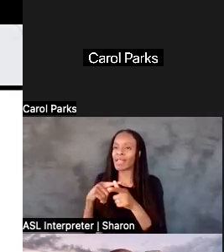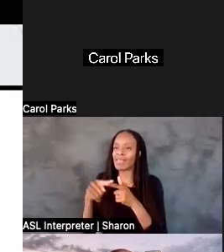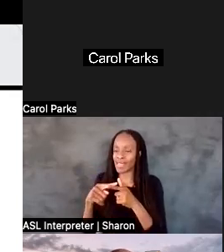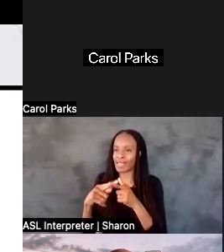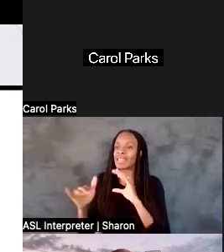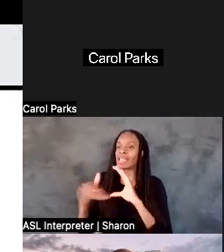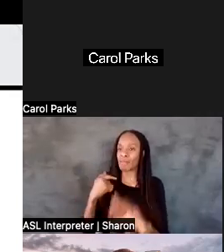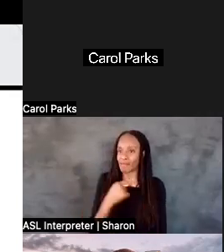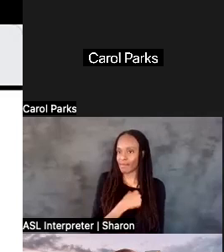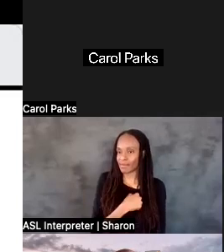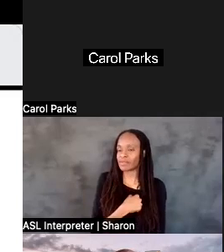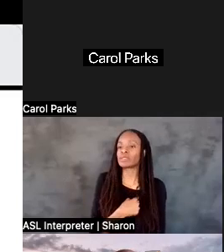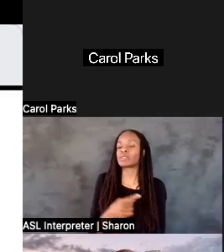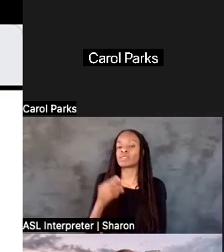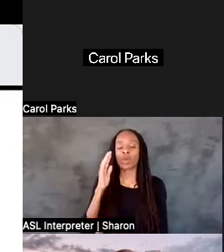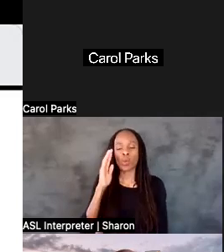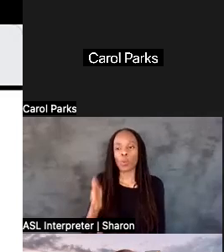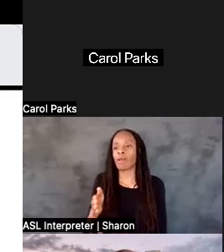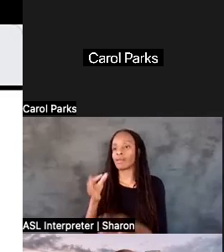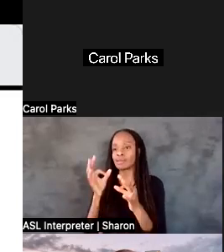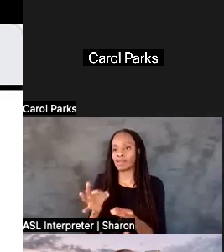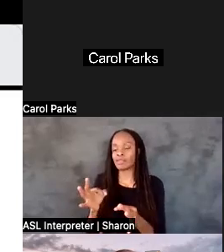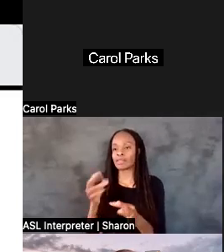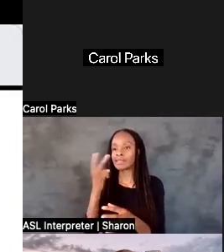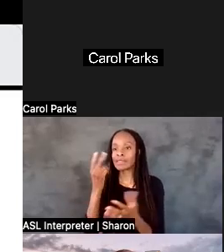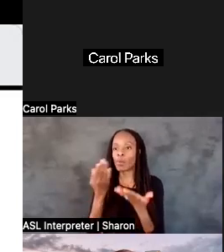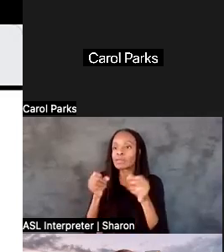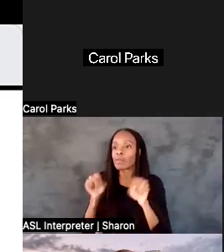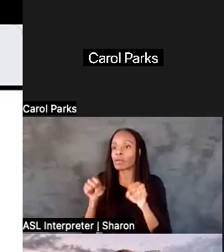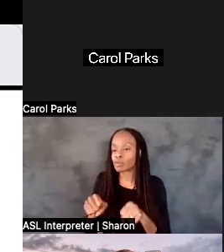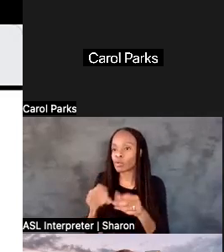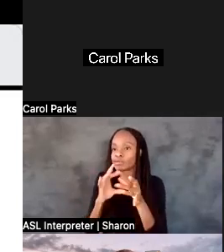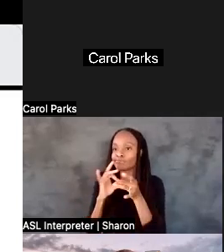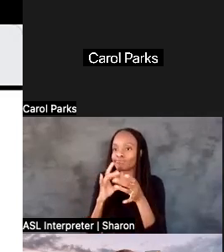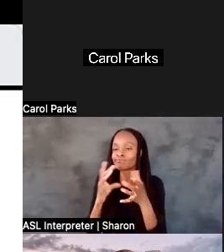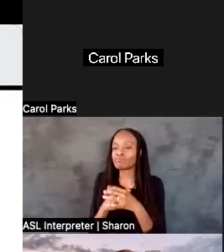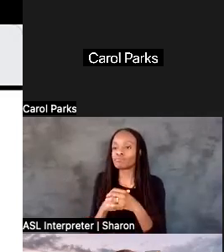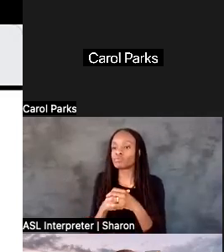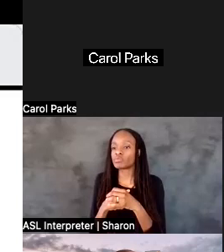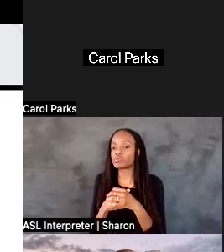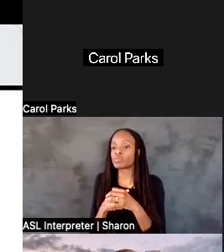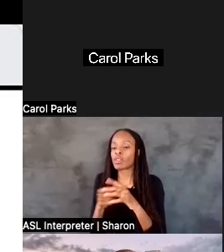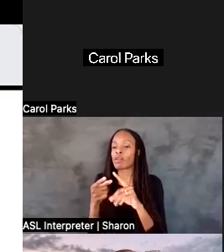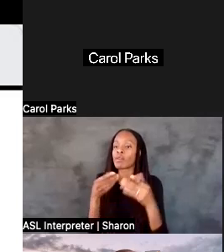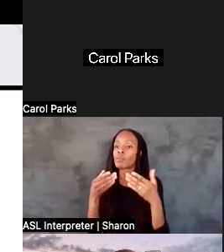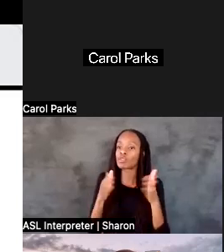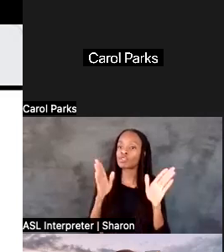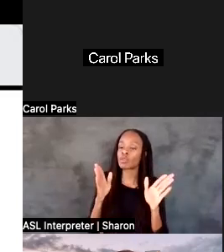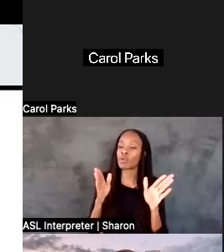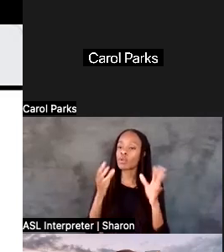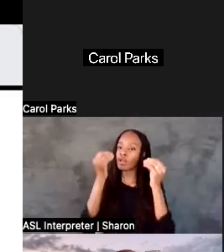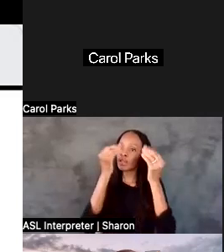info@earthquakecountry.org, we will definitely coordinate what might be possible there, and from the general information to have